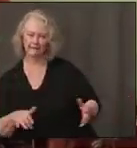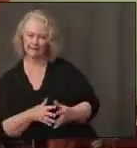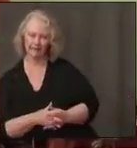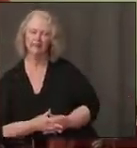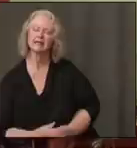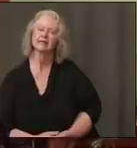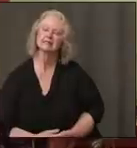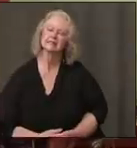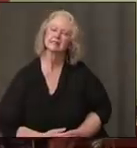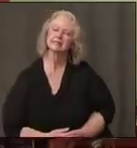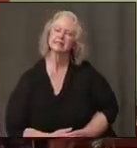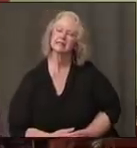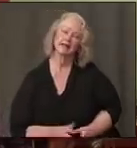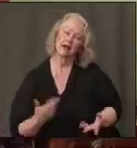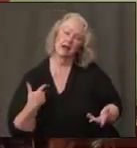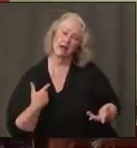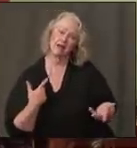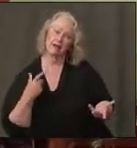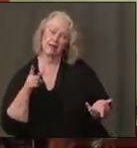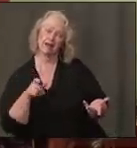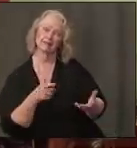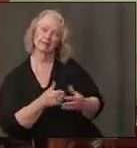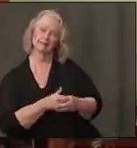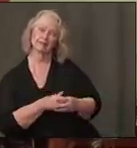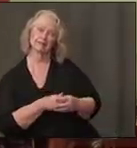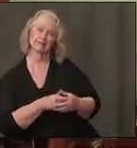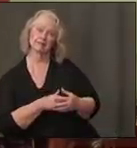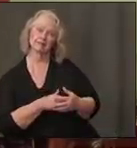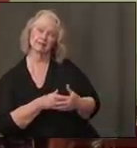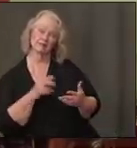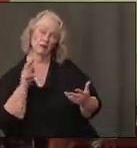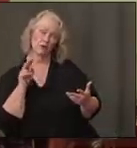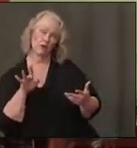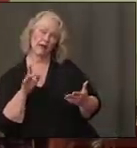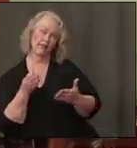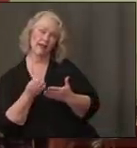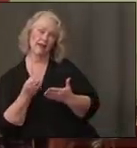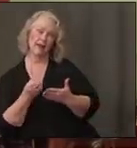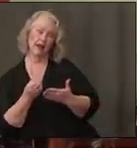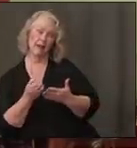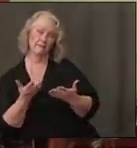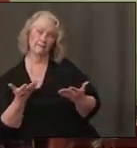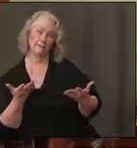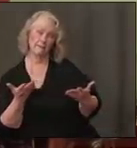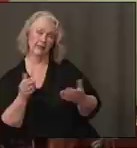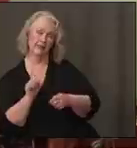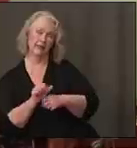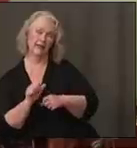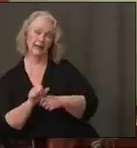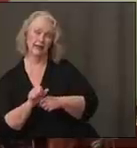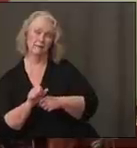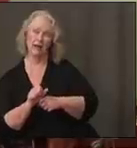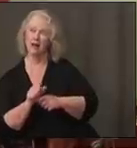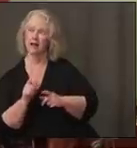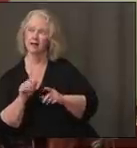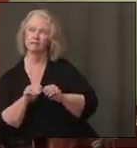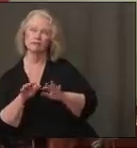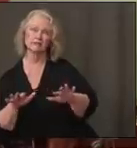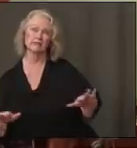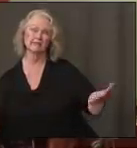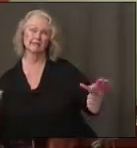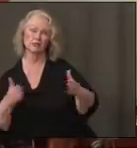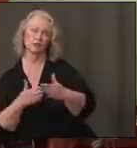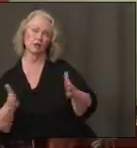And I would also ask you, look at the economic impact overall and the employment impact overall